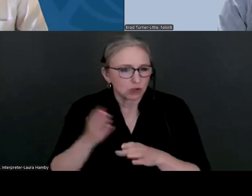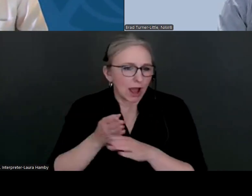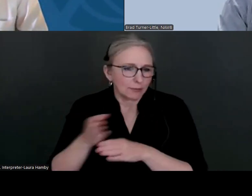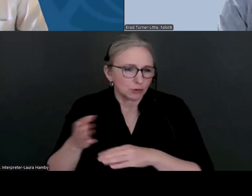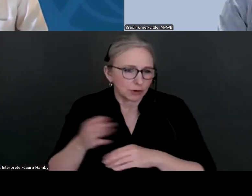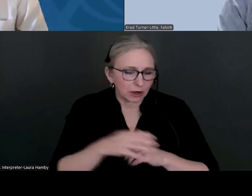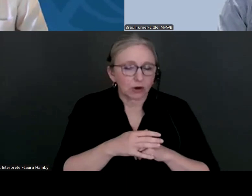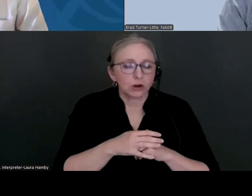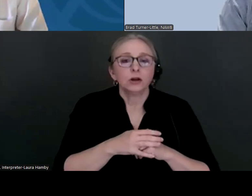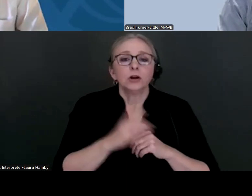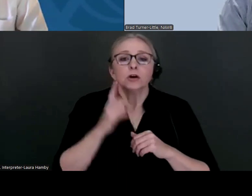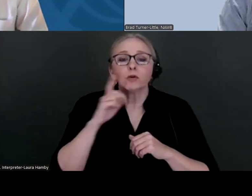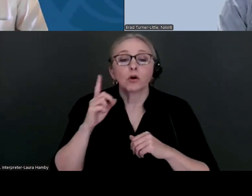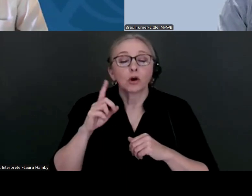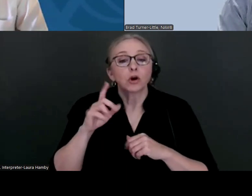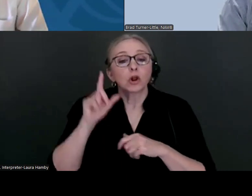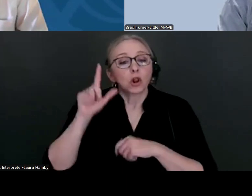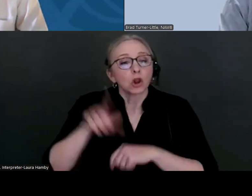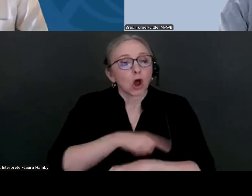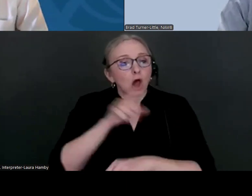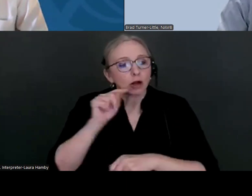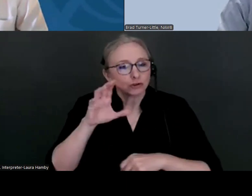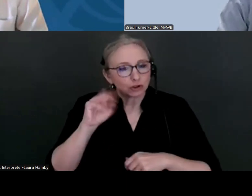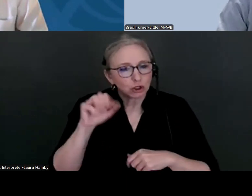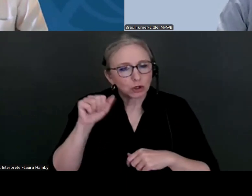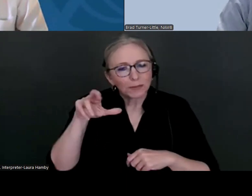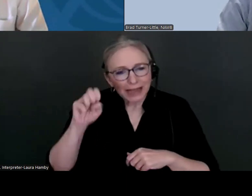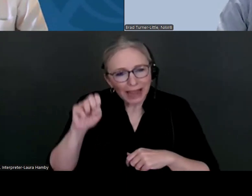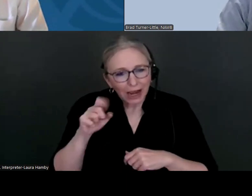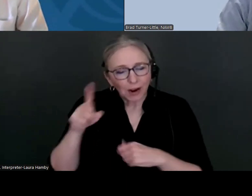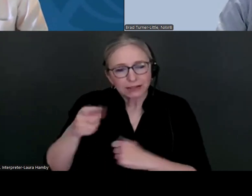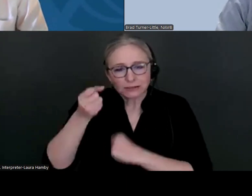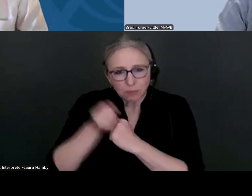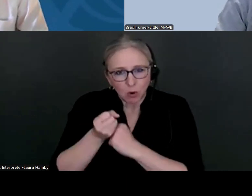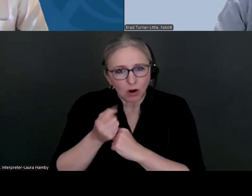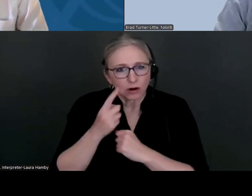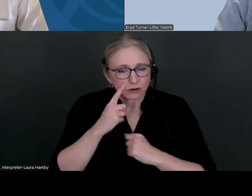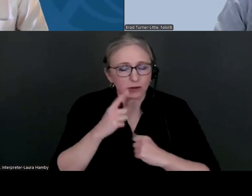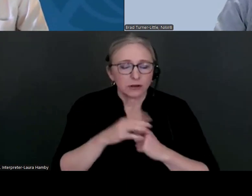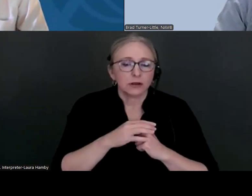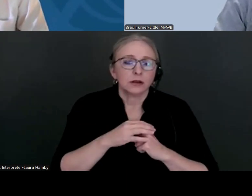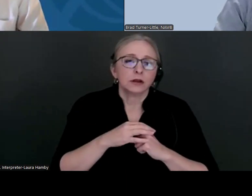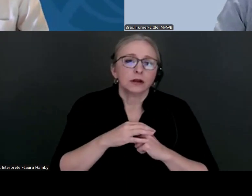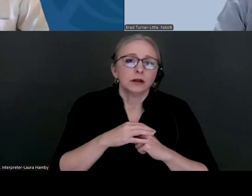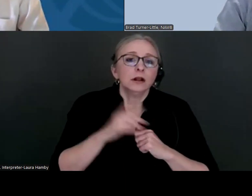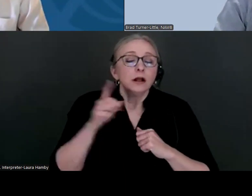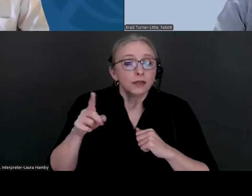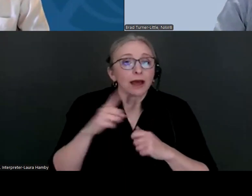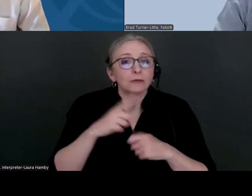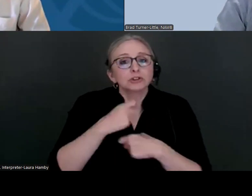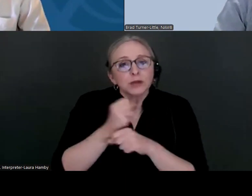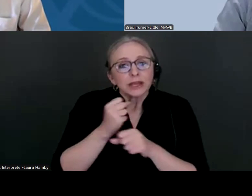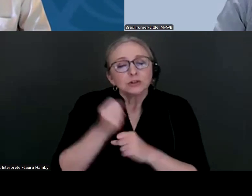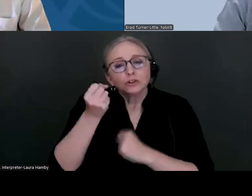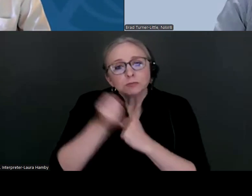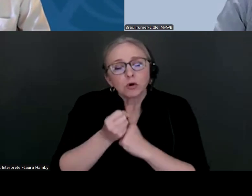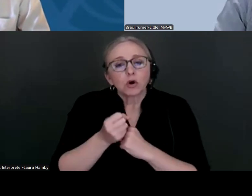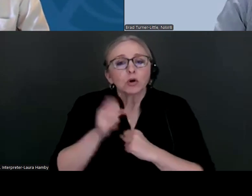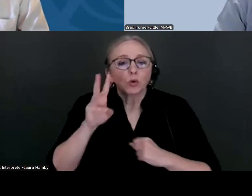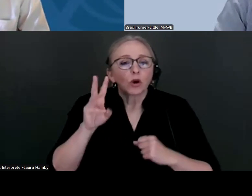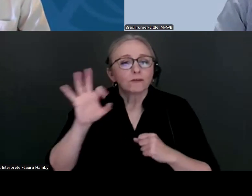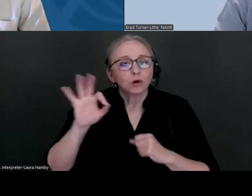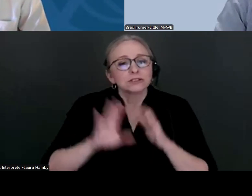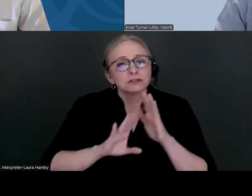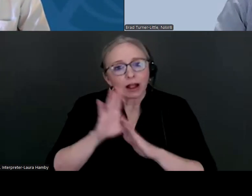model for the long-term care supports and services industry, as we call it. And that was created to support workforce development efforts